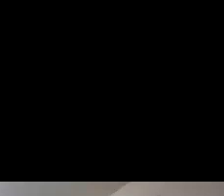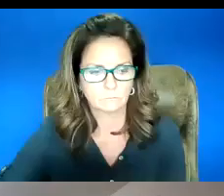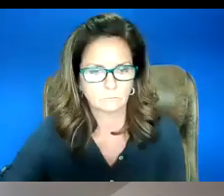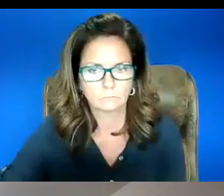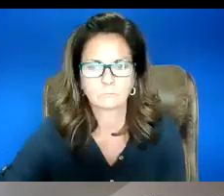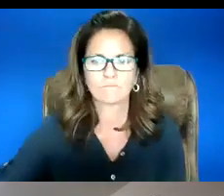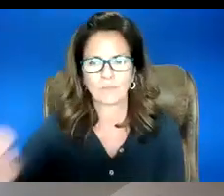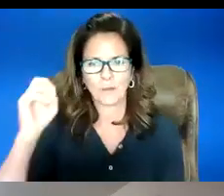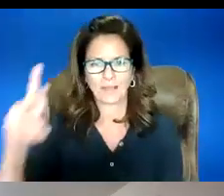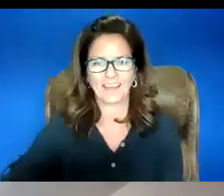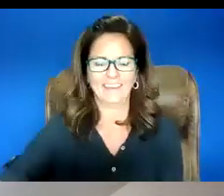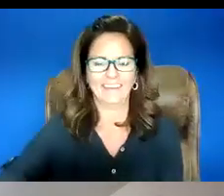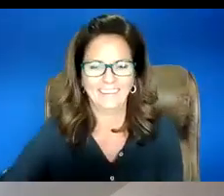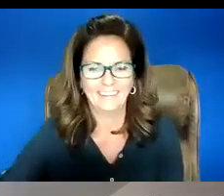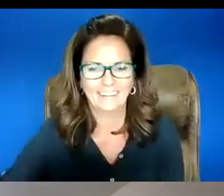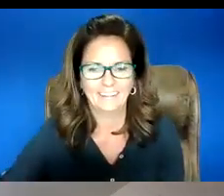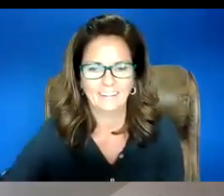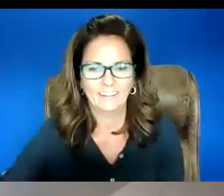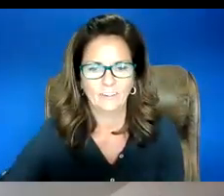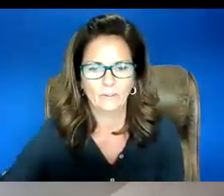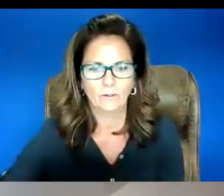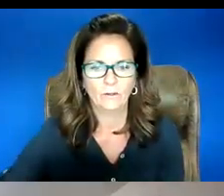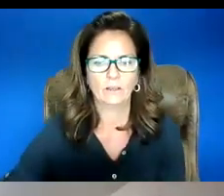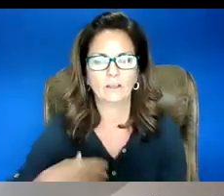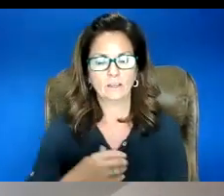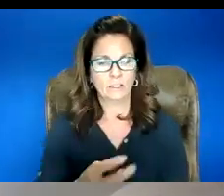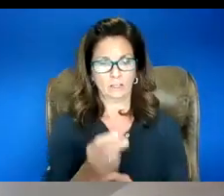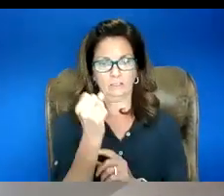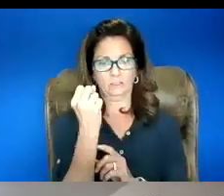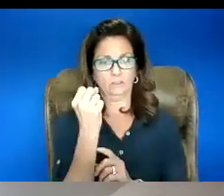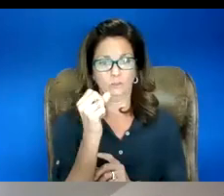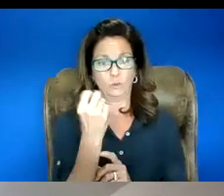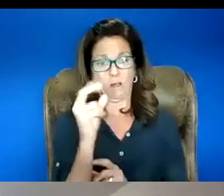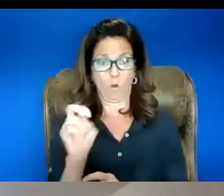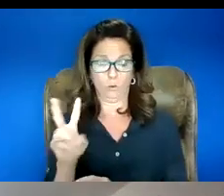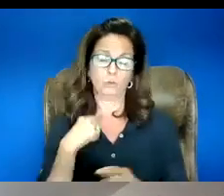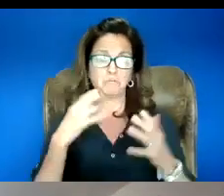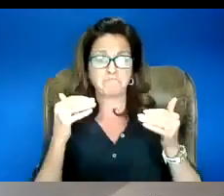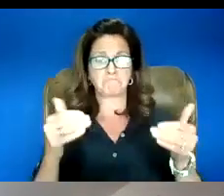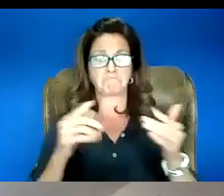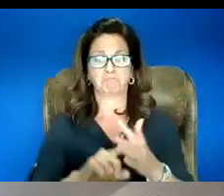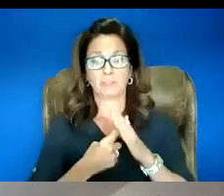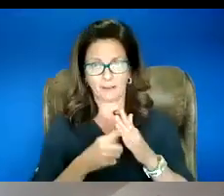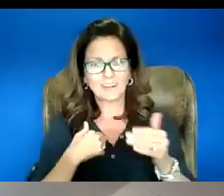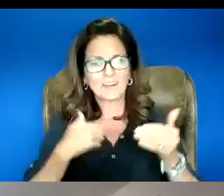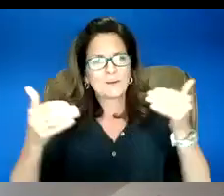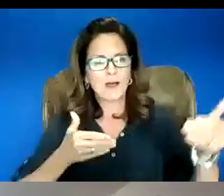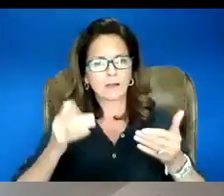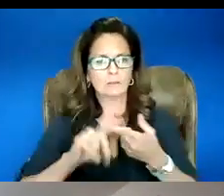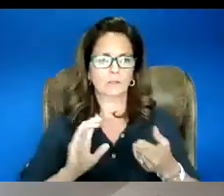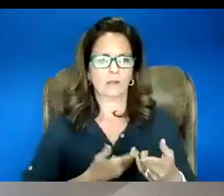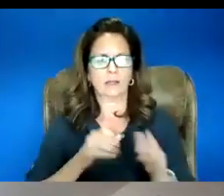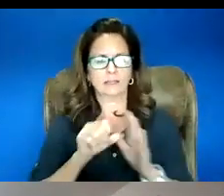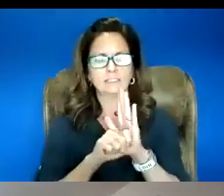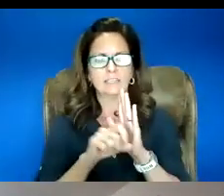Okay, it's 2 minutes after high noon, so we're going to get started. Welcome to our State of